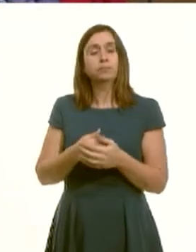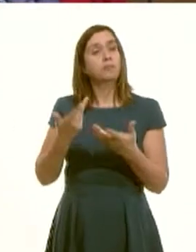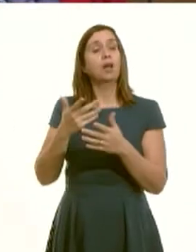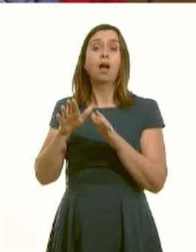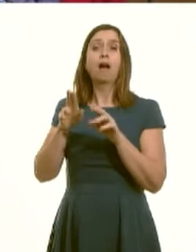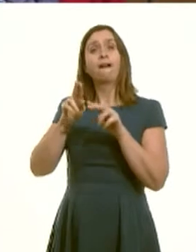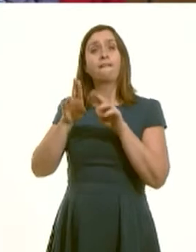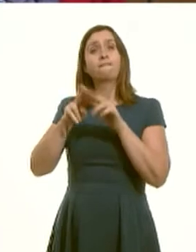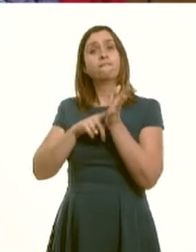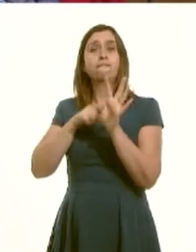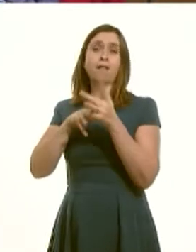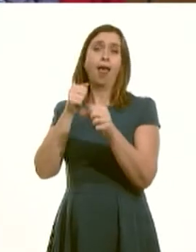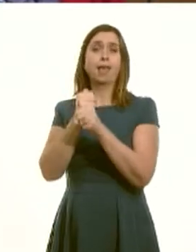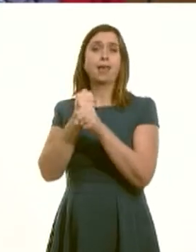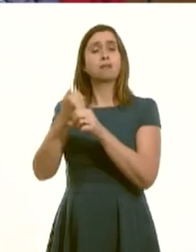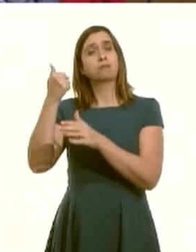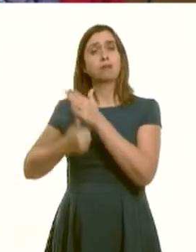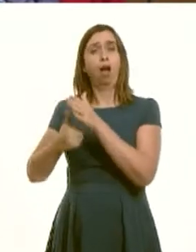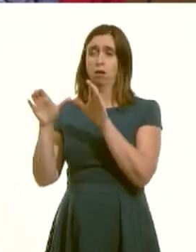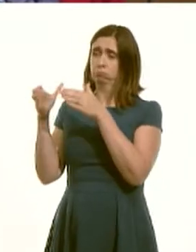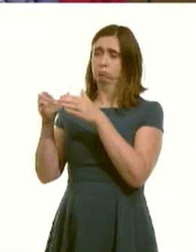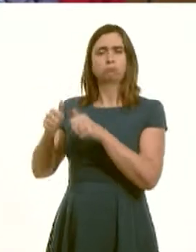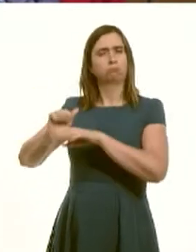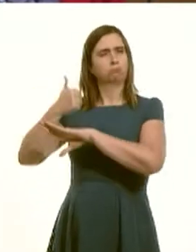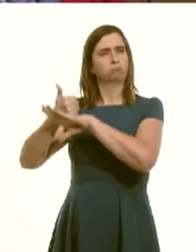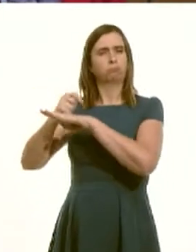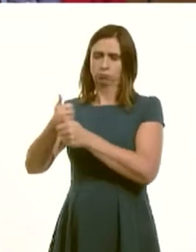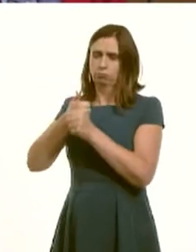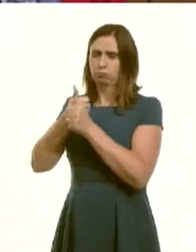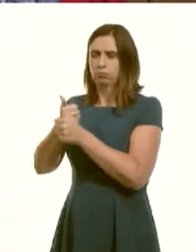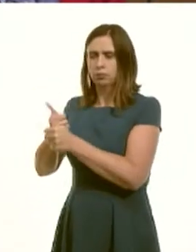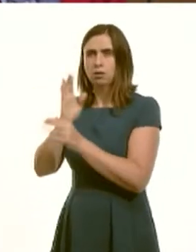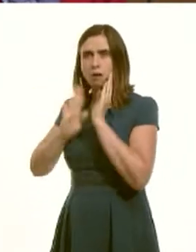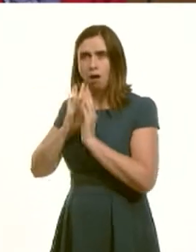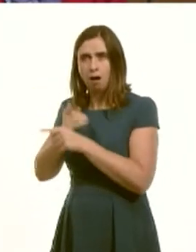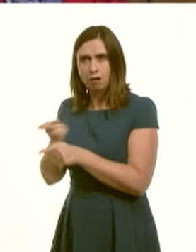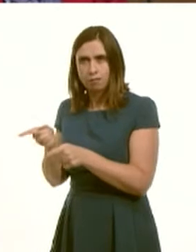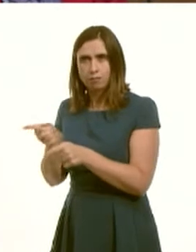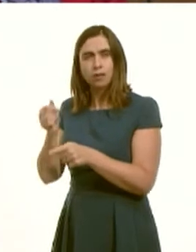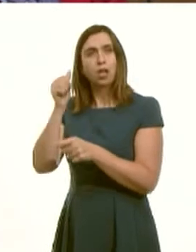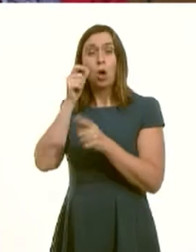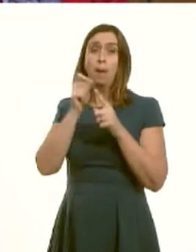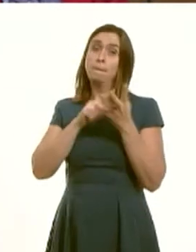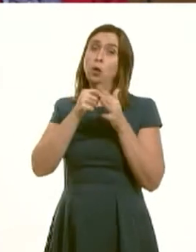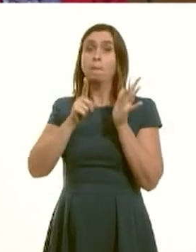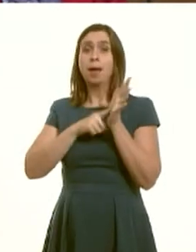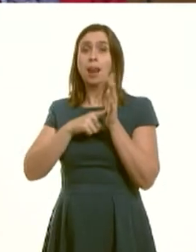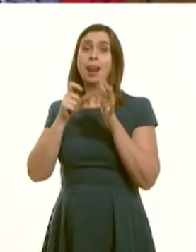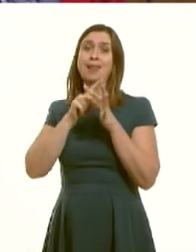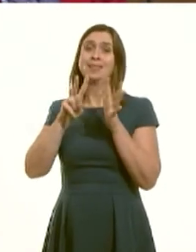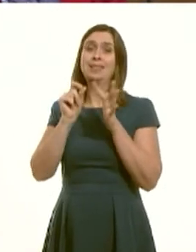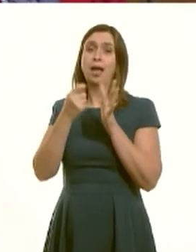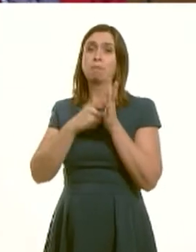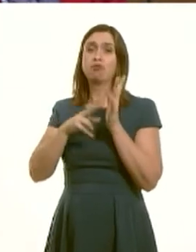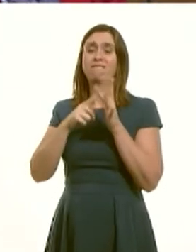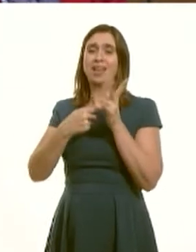has done in order to assist so many of our young people. I have no doubt that Pupil Deprivation Grant will assist, and that, of course, is a